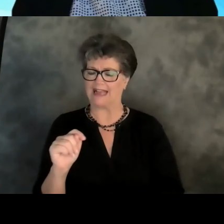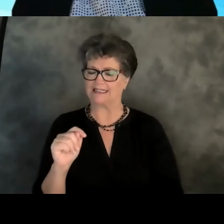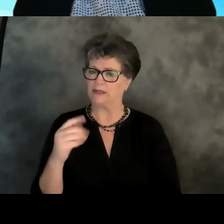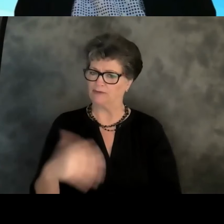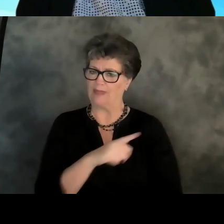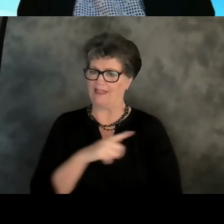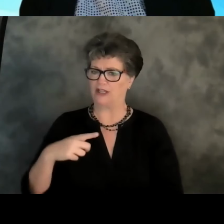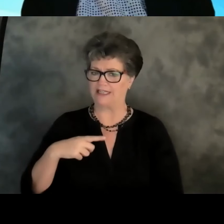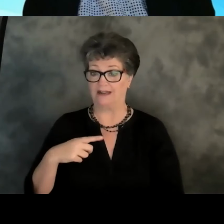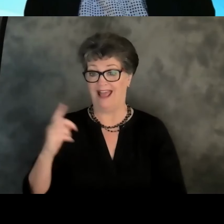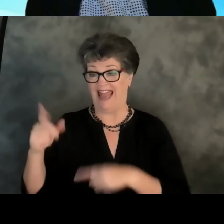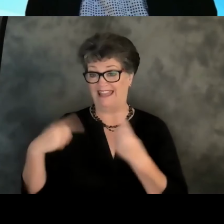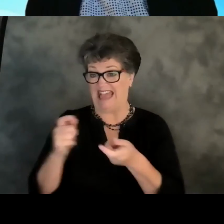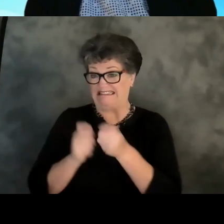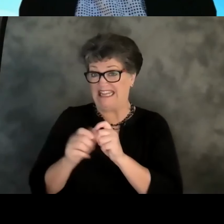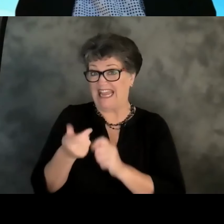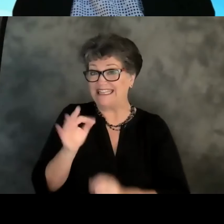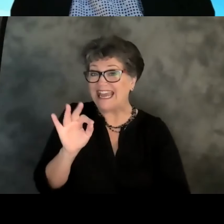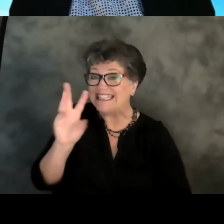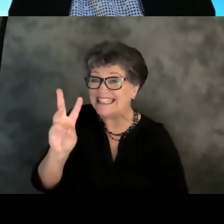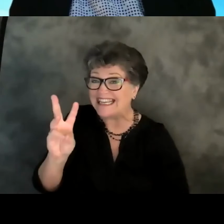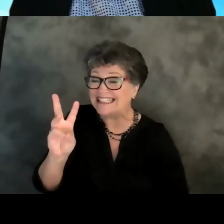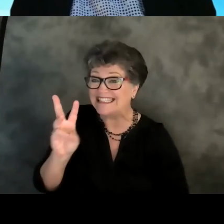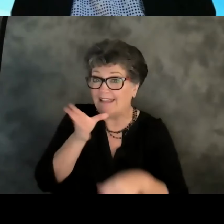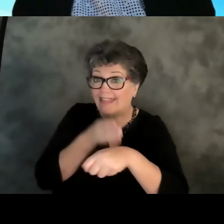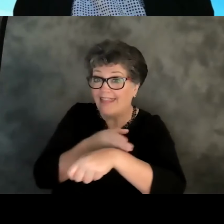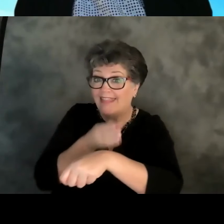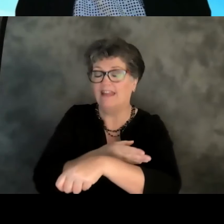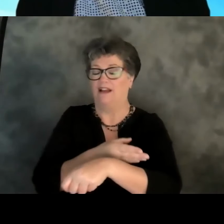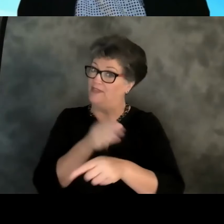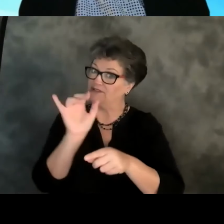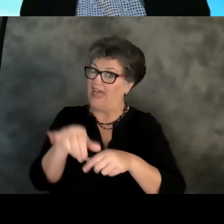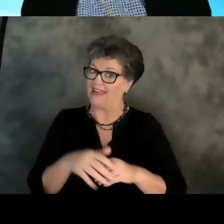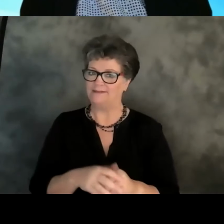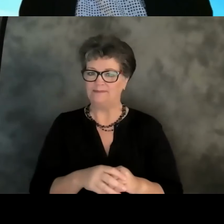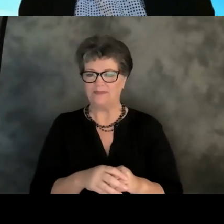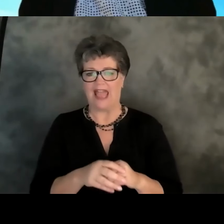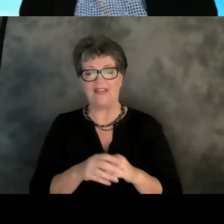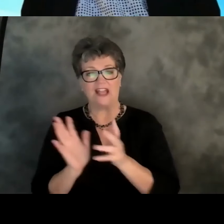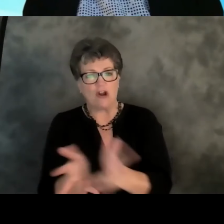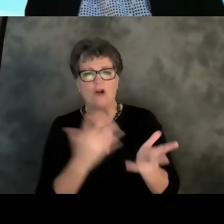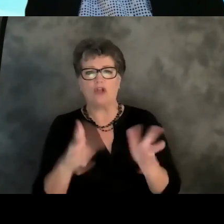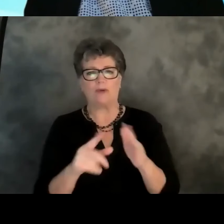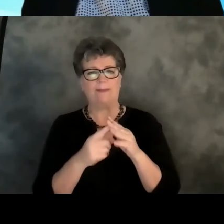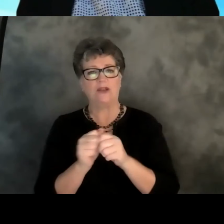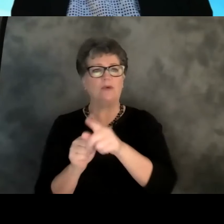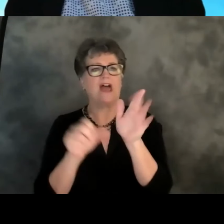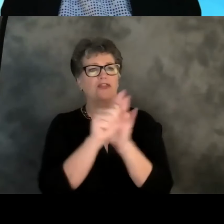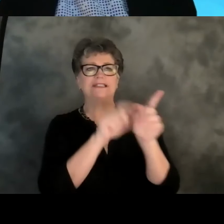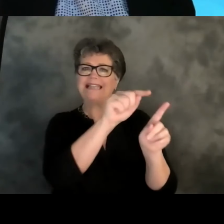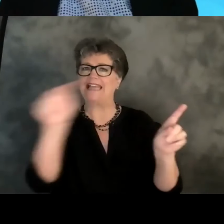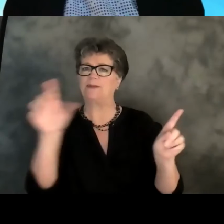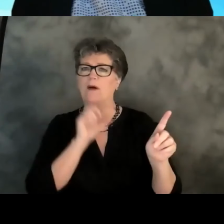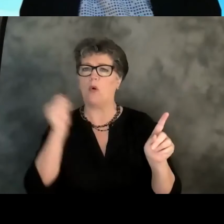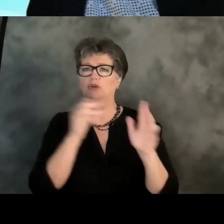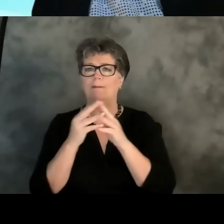last modernized in 1996. So there's that. And conversations are already beginning with other states about the Older Americans